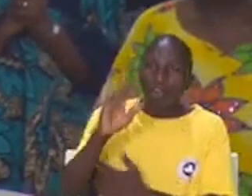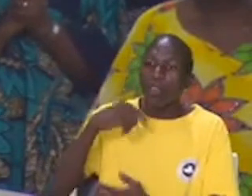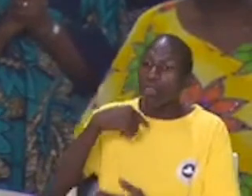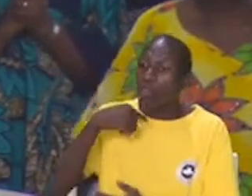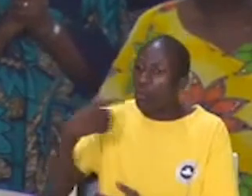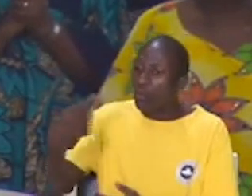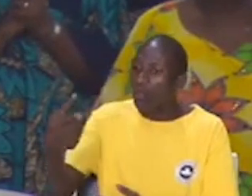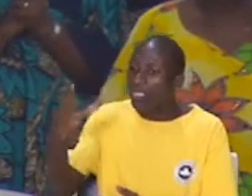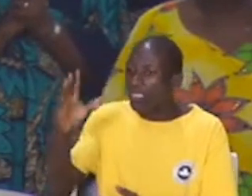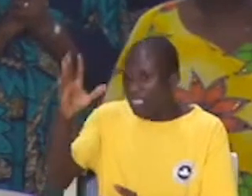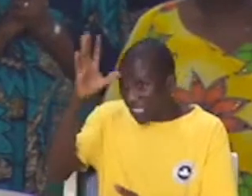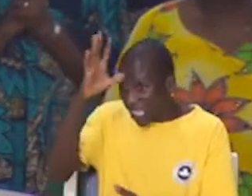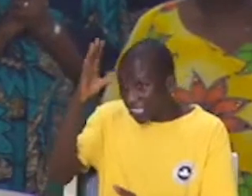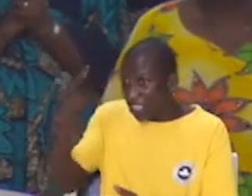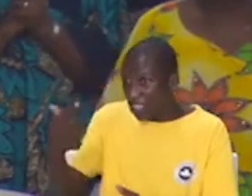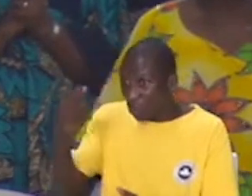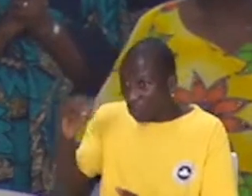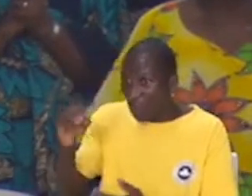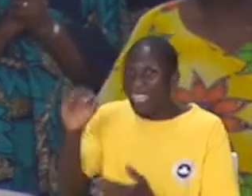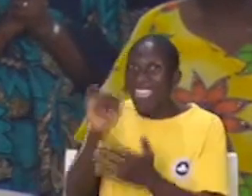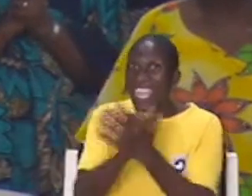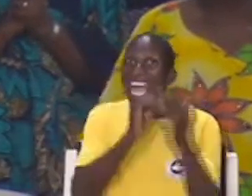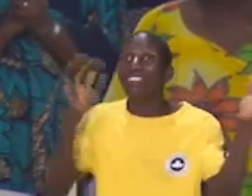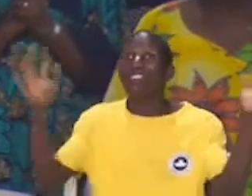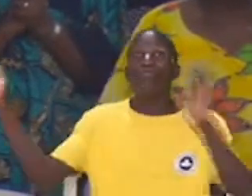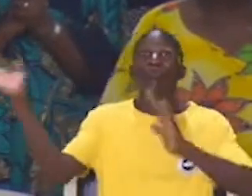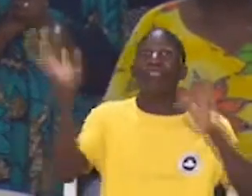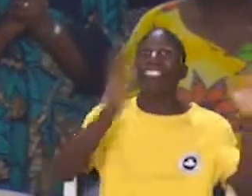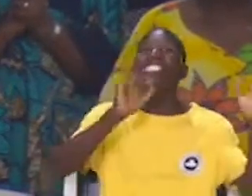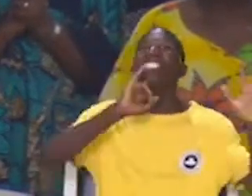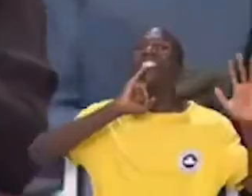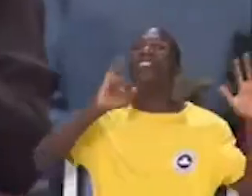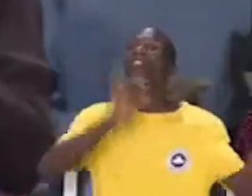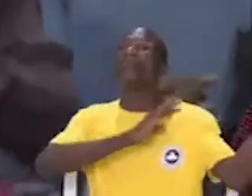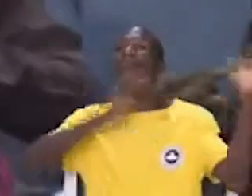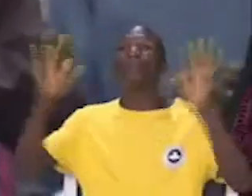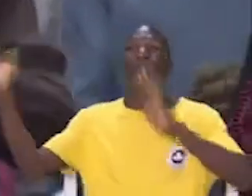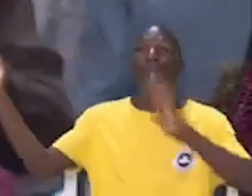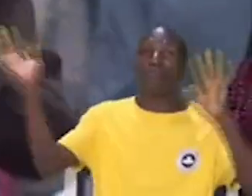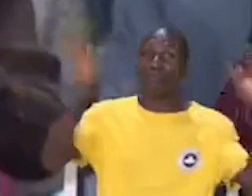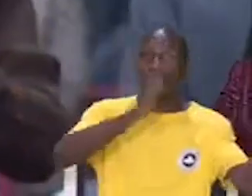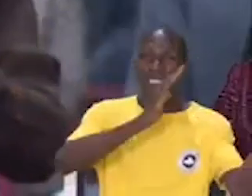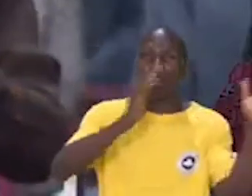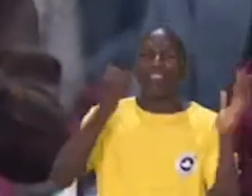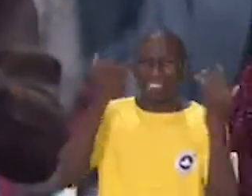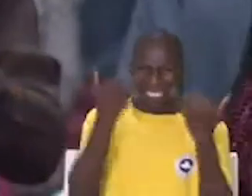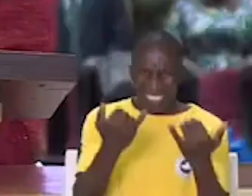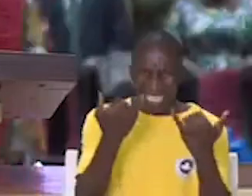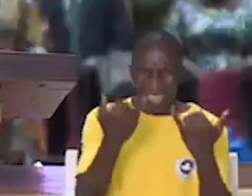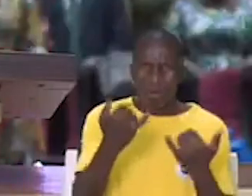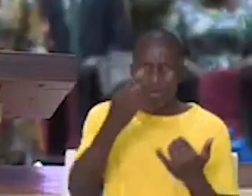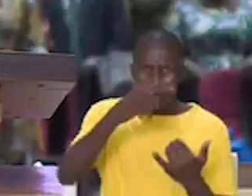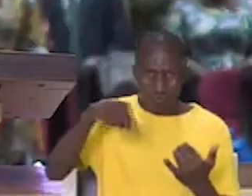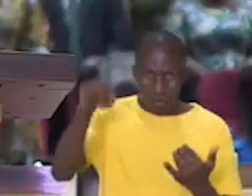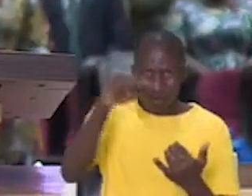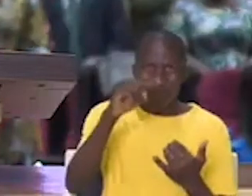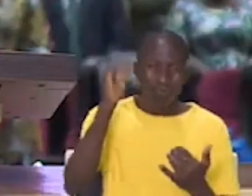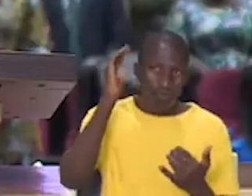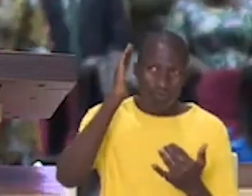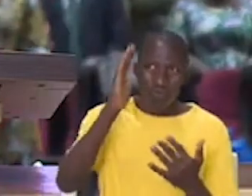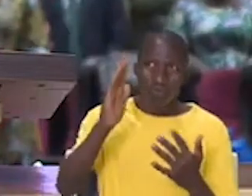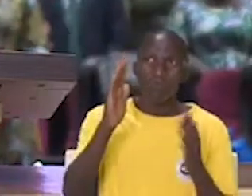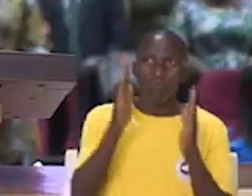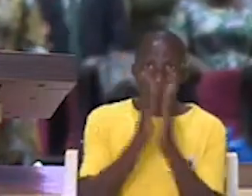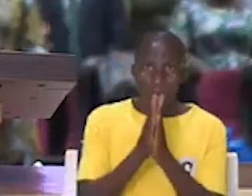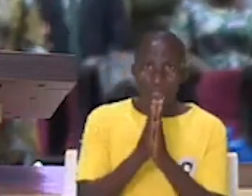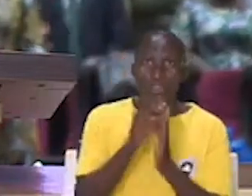daddy that the wind is blowing. We are going to pray. You know, every